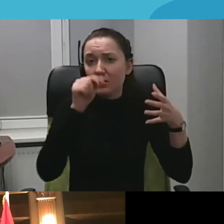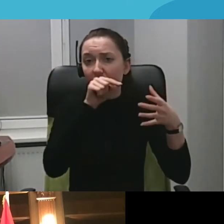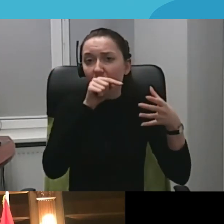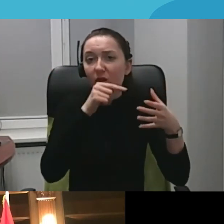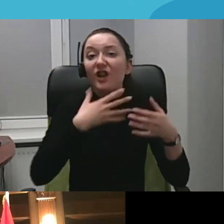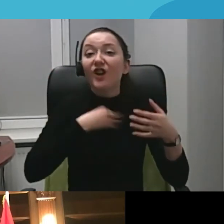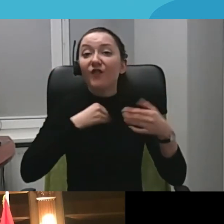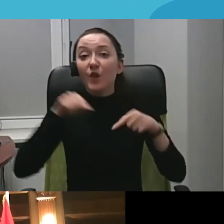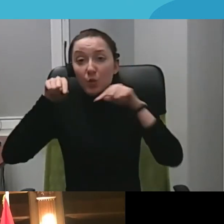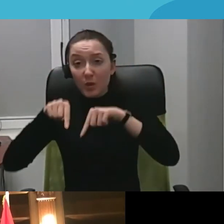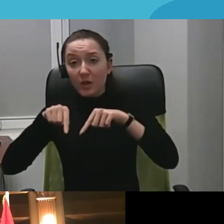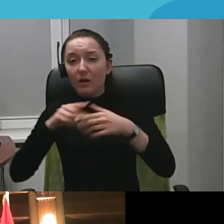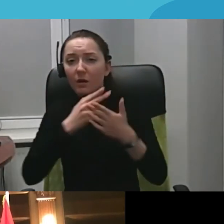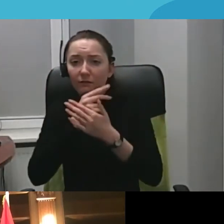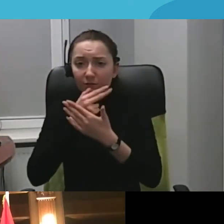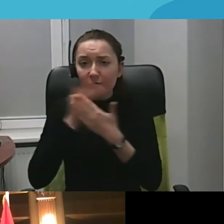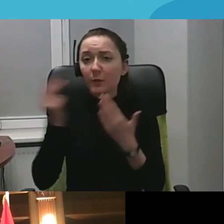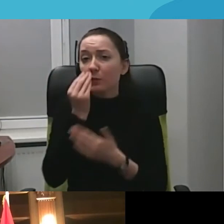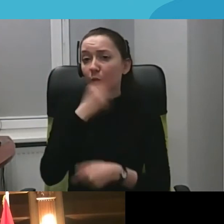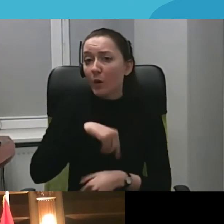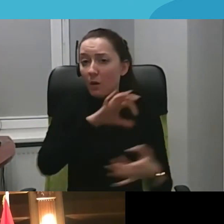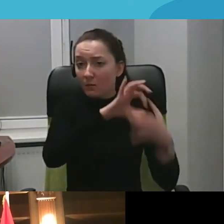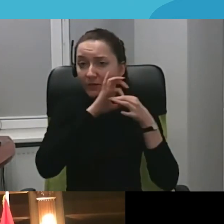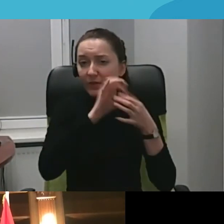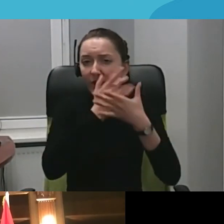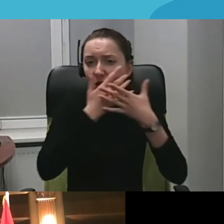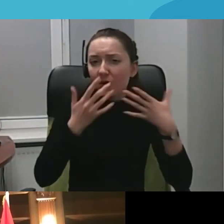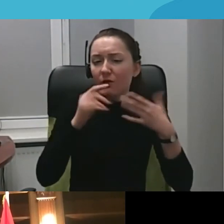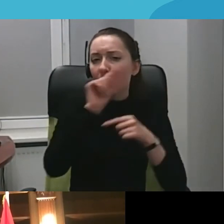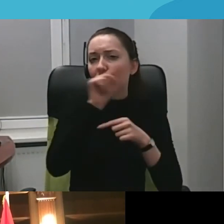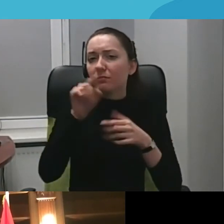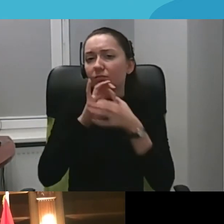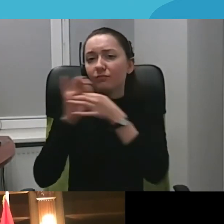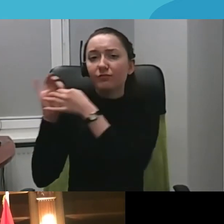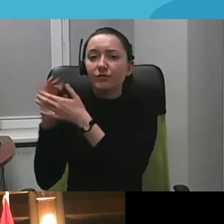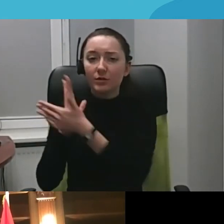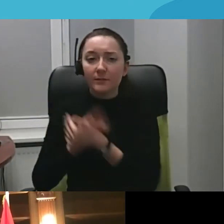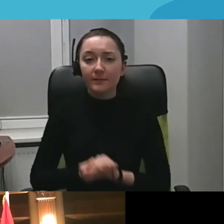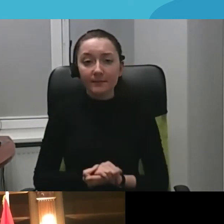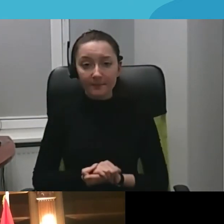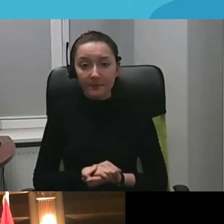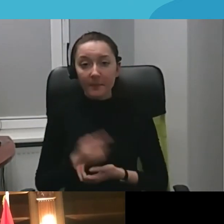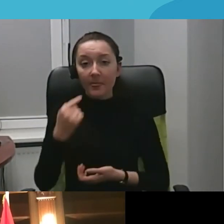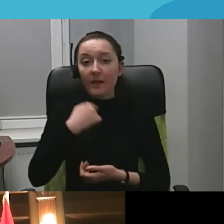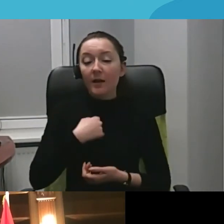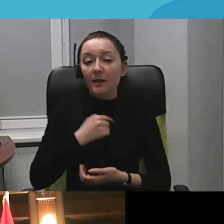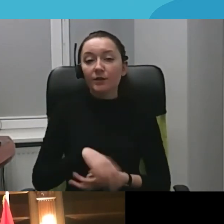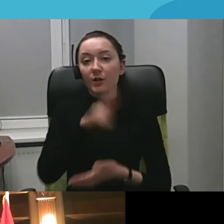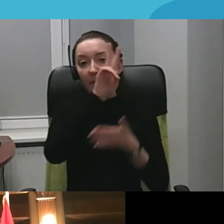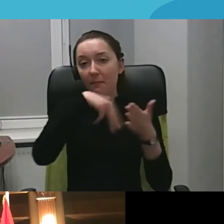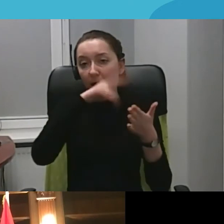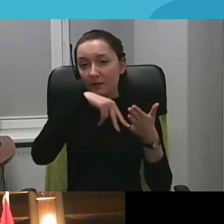So we're very involved with various entities. And I did want to say that because I'm going to read what I want to say because I wanted to cover off comments from various